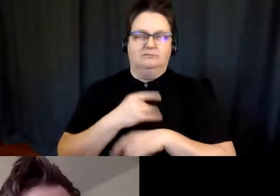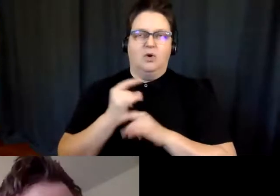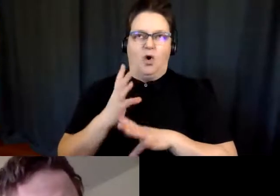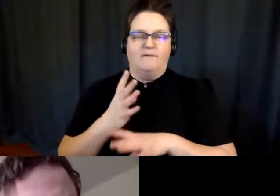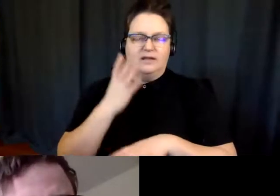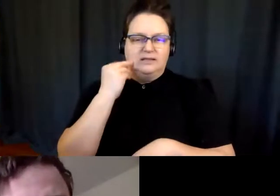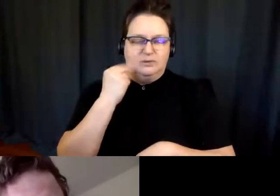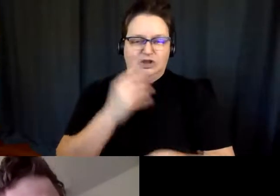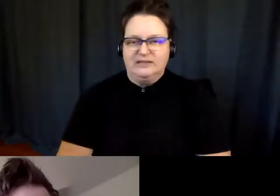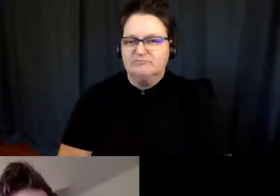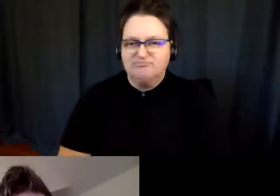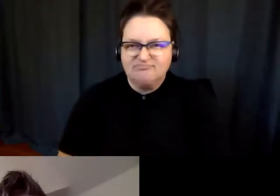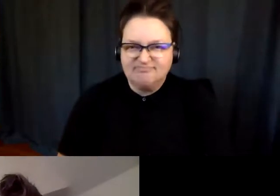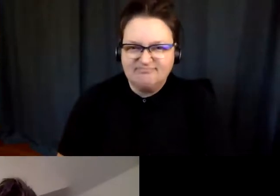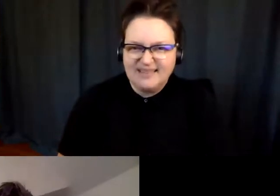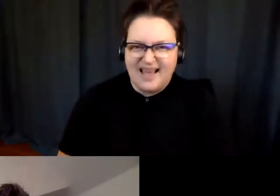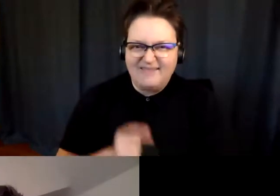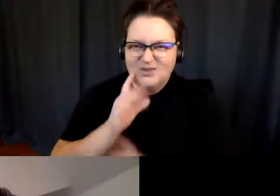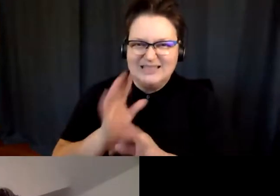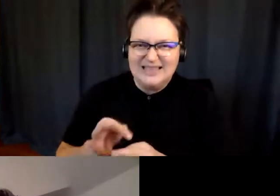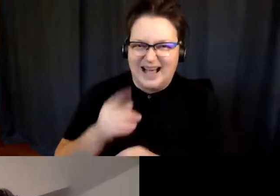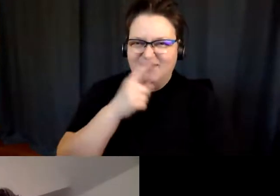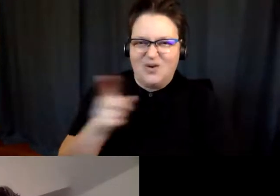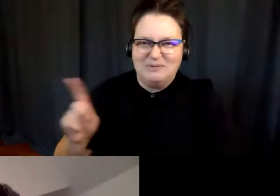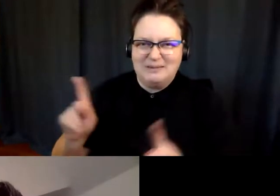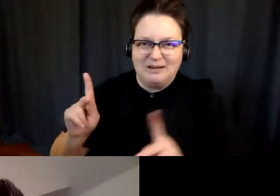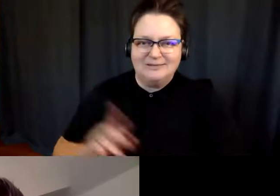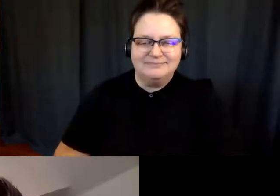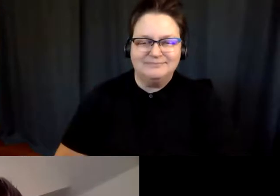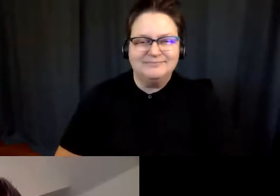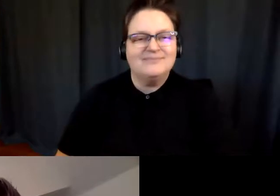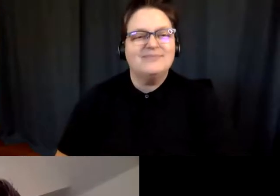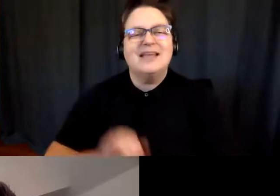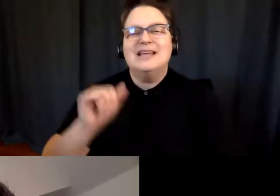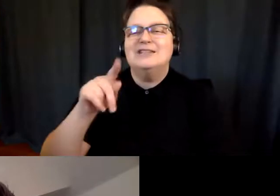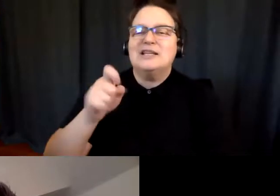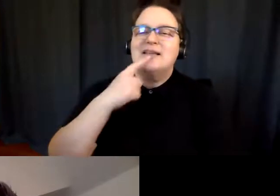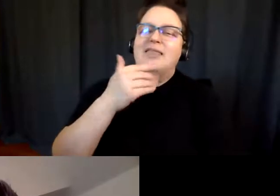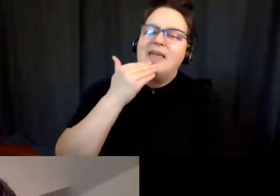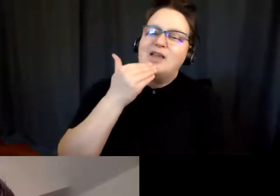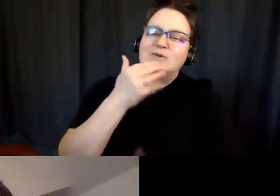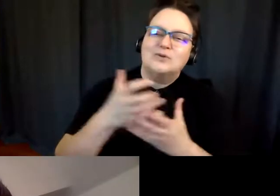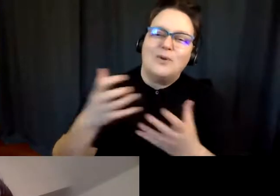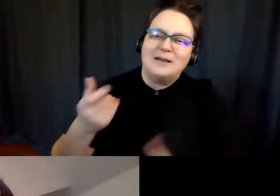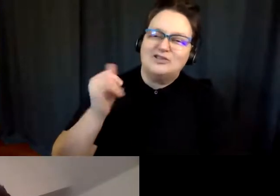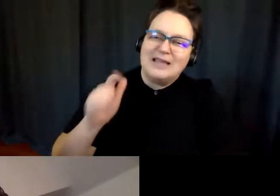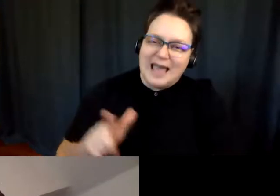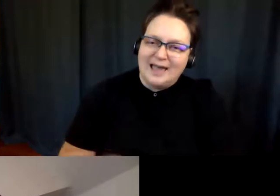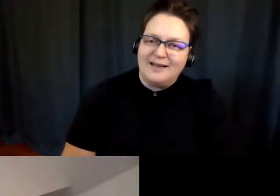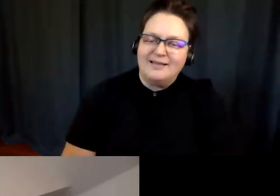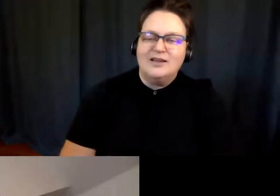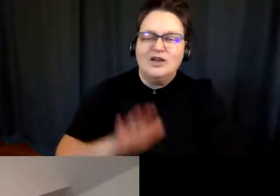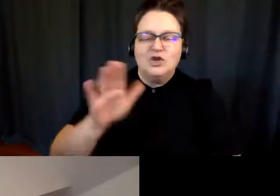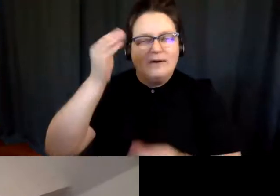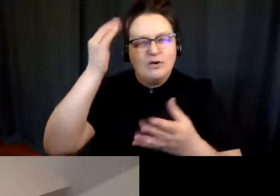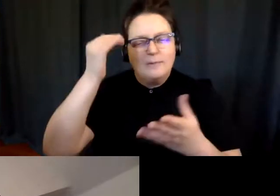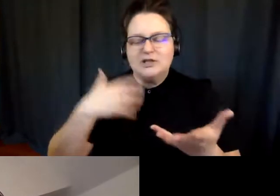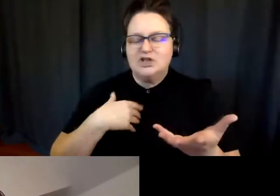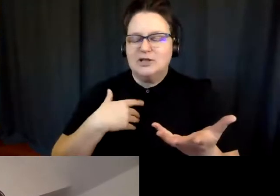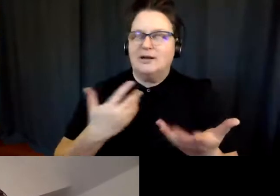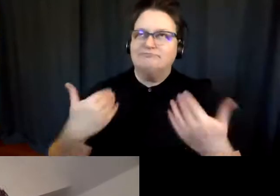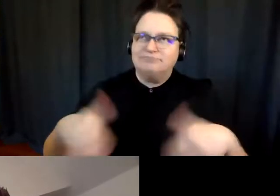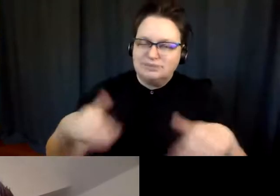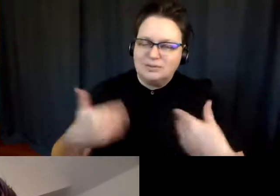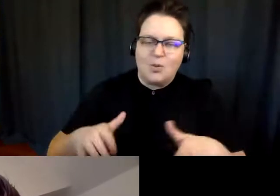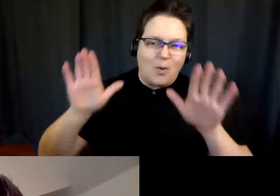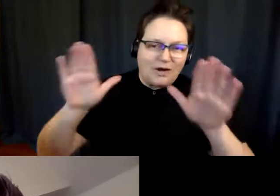Well, Gail, thank you so much for your time. This has been just incredibly informative. I learned a ton. I hope this is helpful for